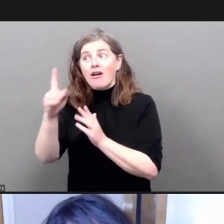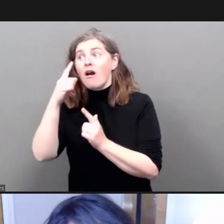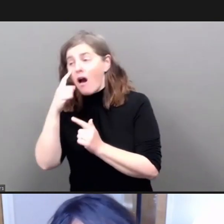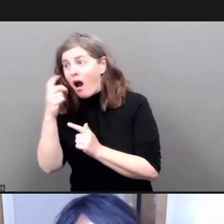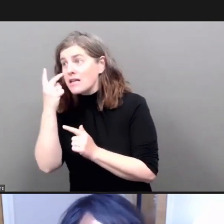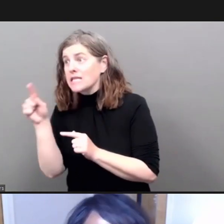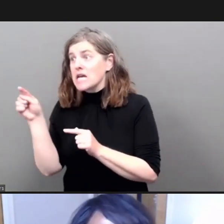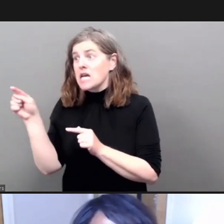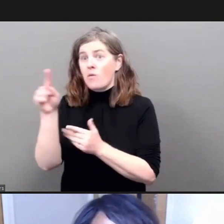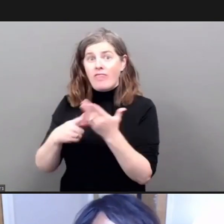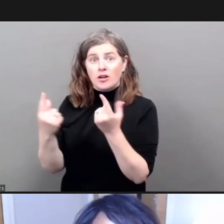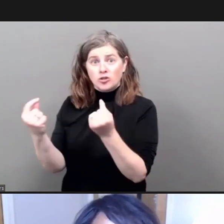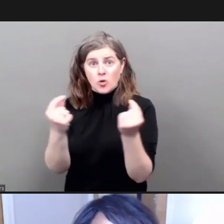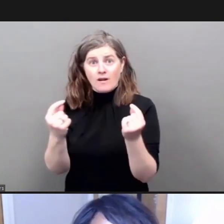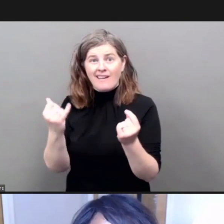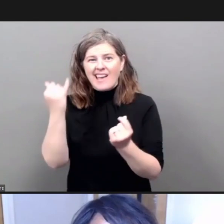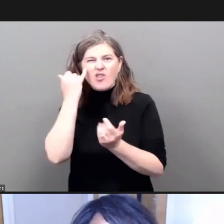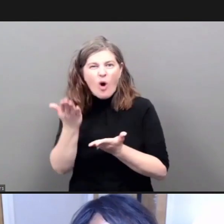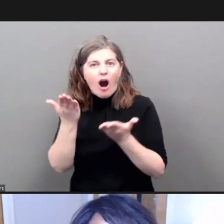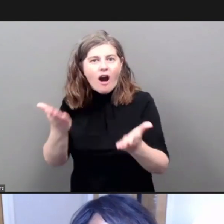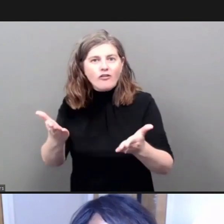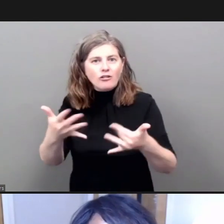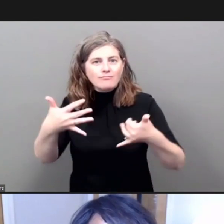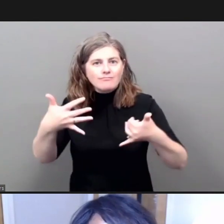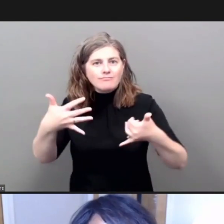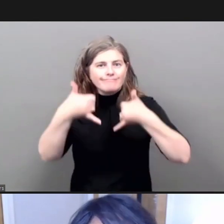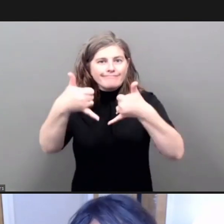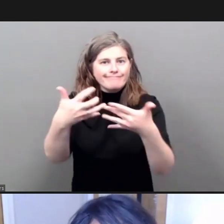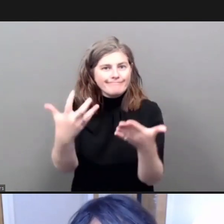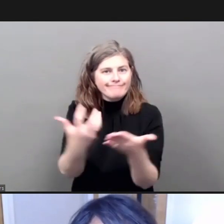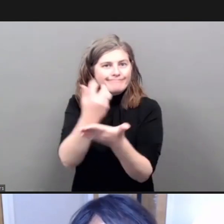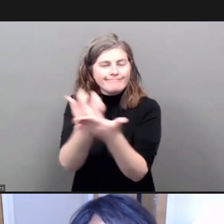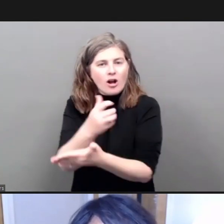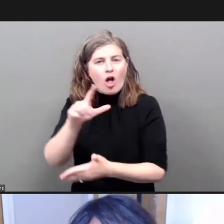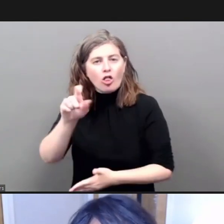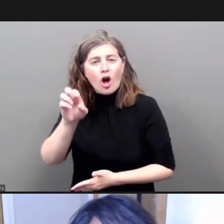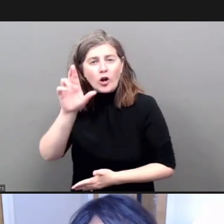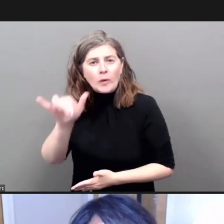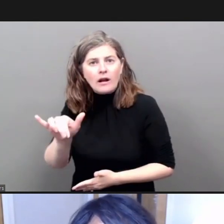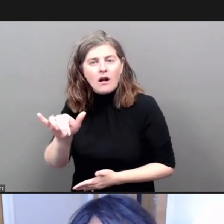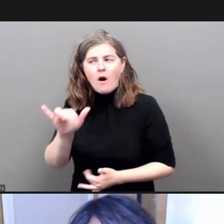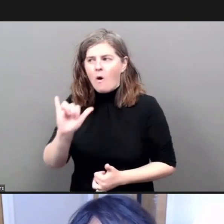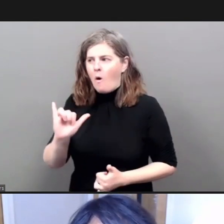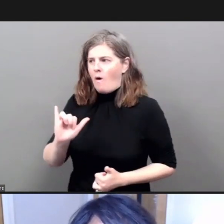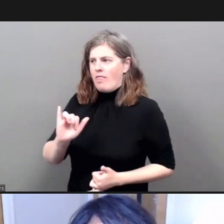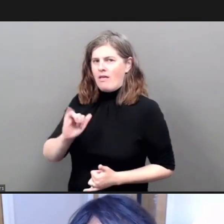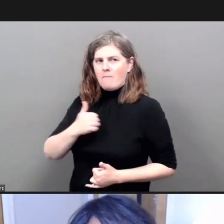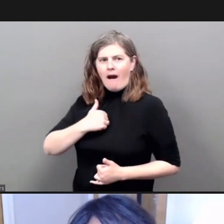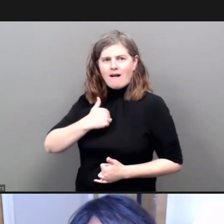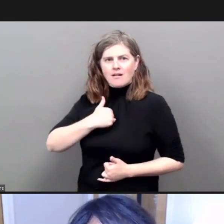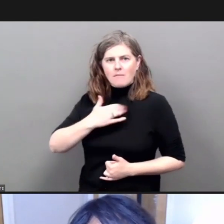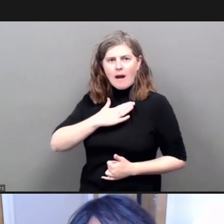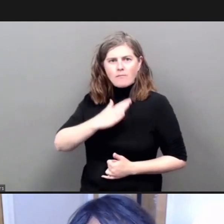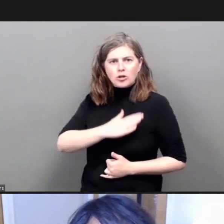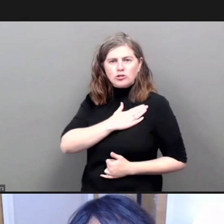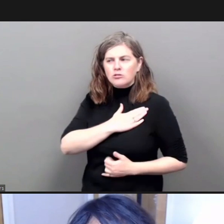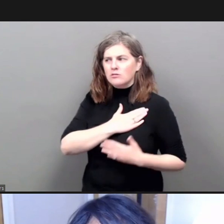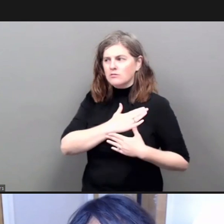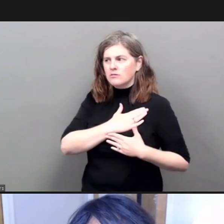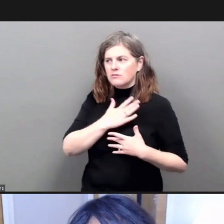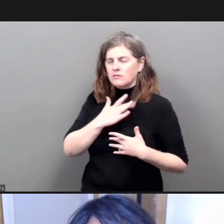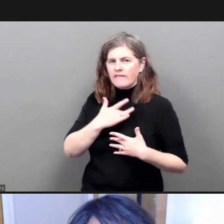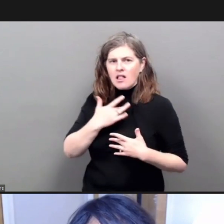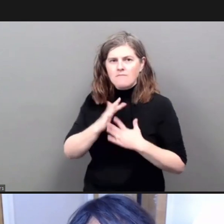that when you offer like a lottery type incentive, all of a sudden that personal equation, that personal utility for